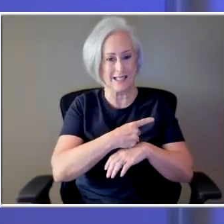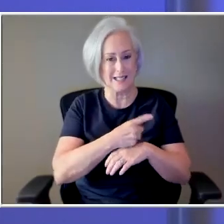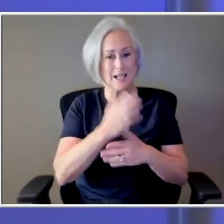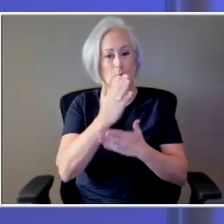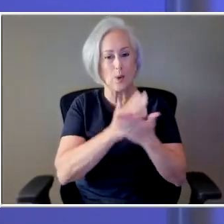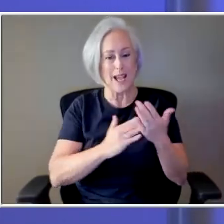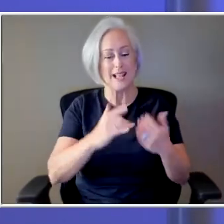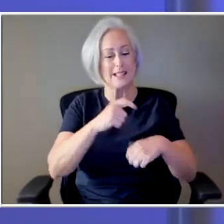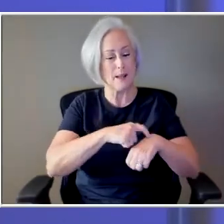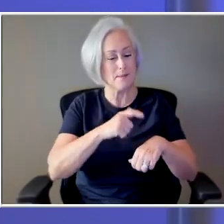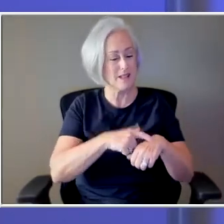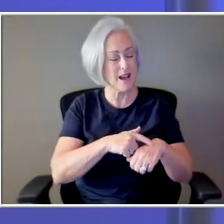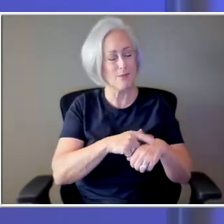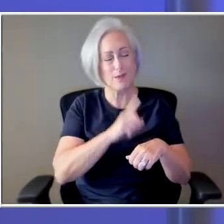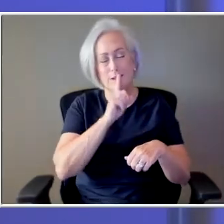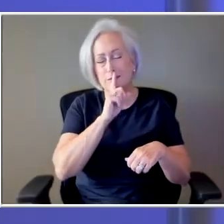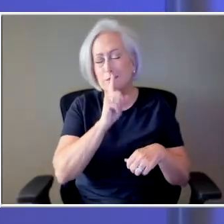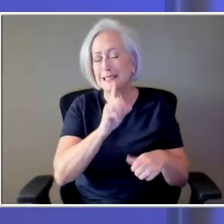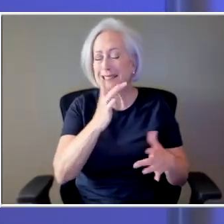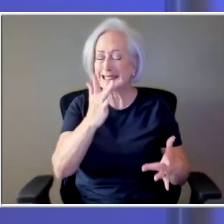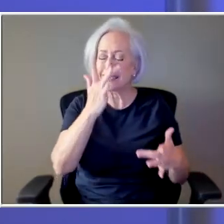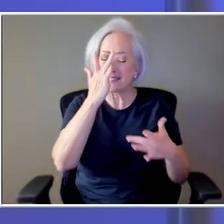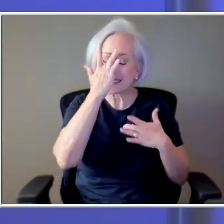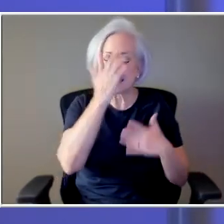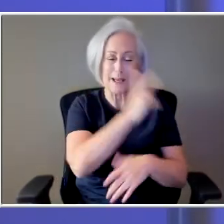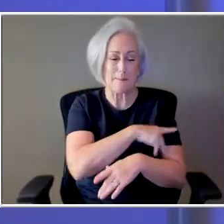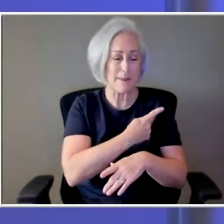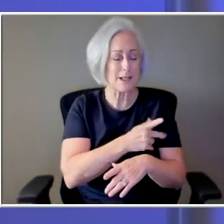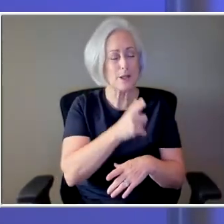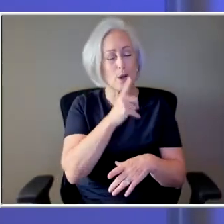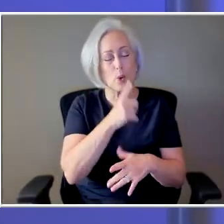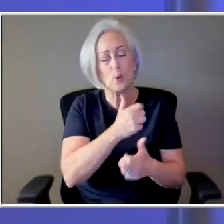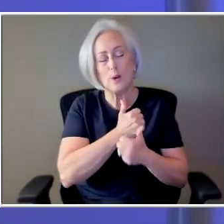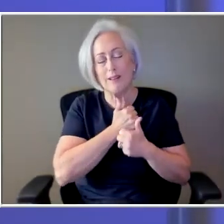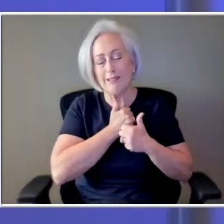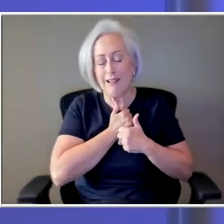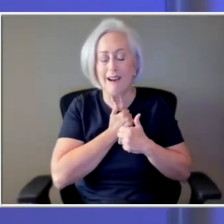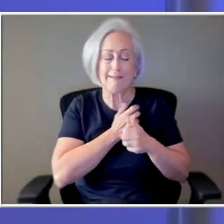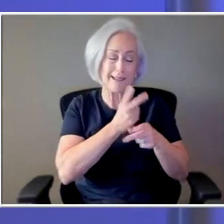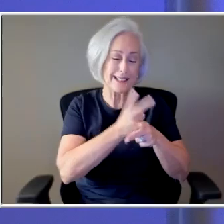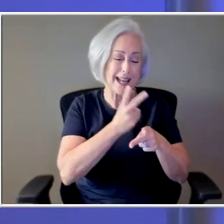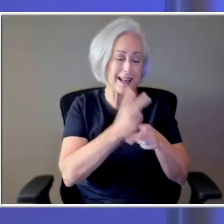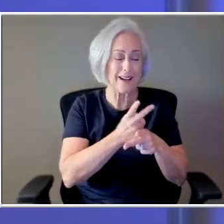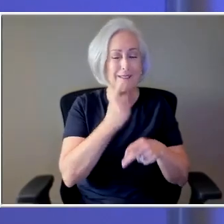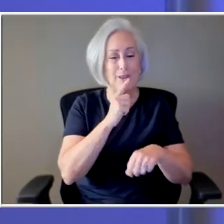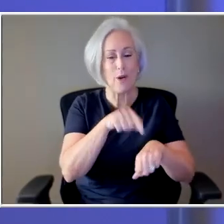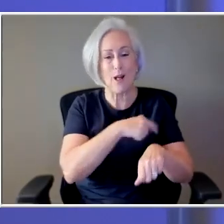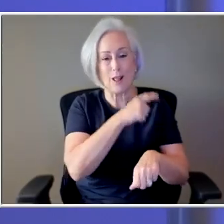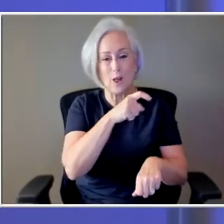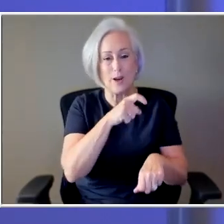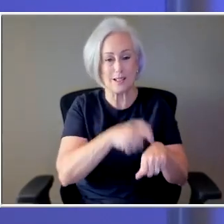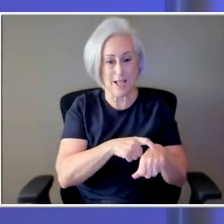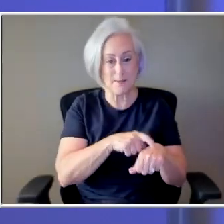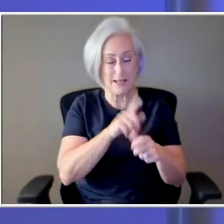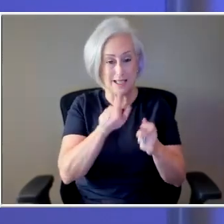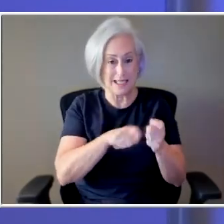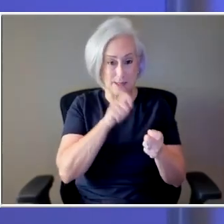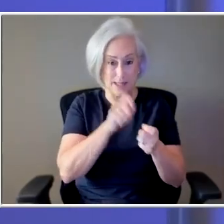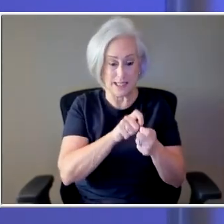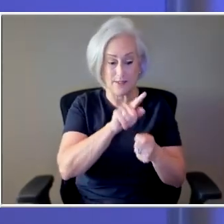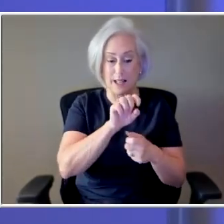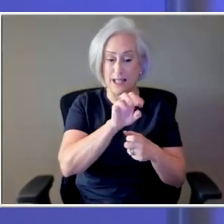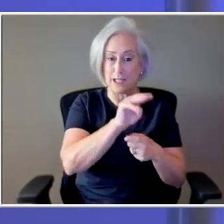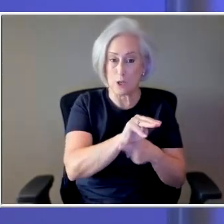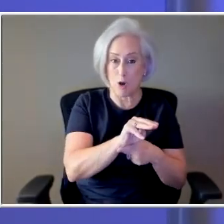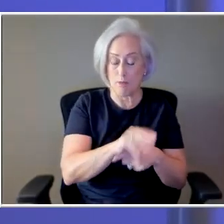patients and patients who we've known and taken care of and grown to love for a very long time, specifically Tom and Tommy. And so knowing that they